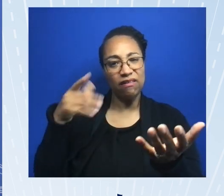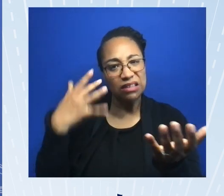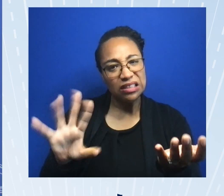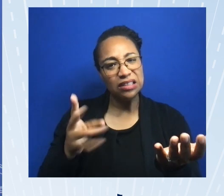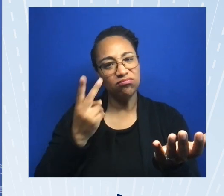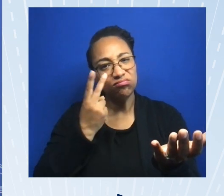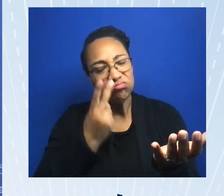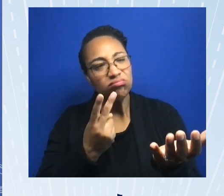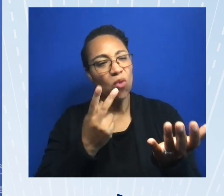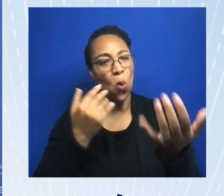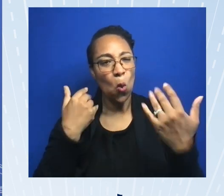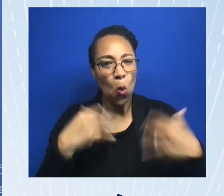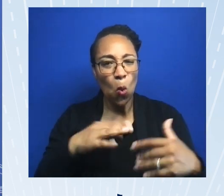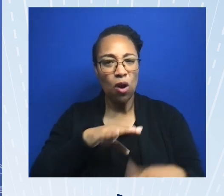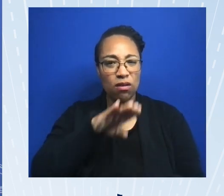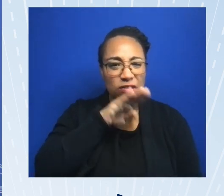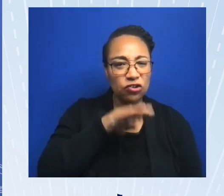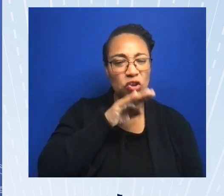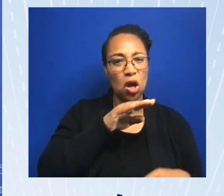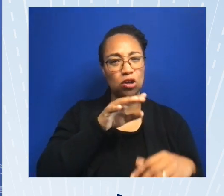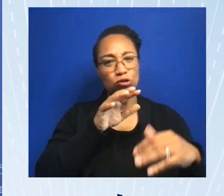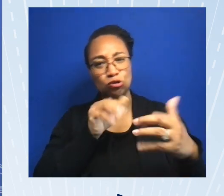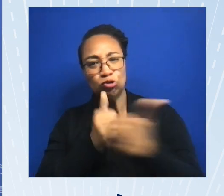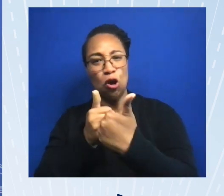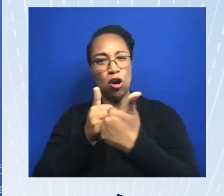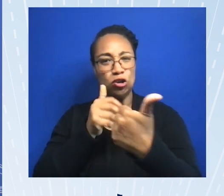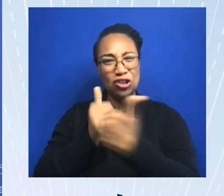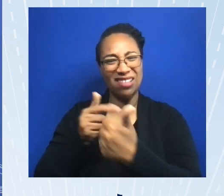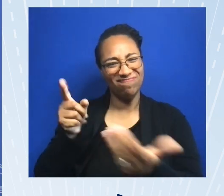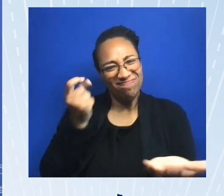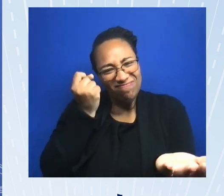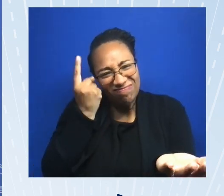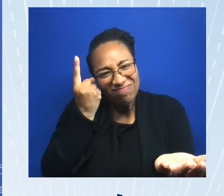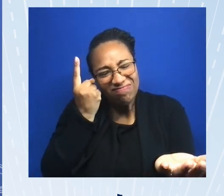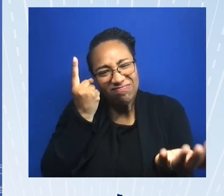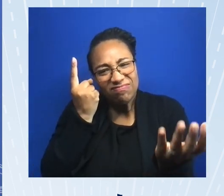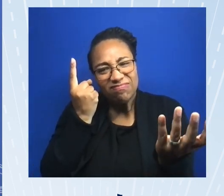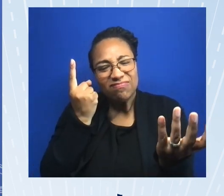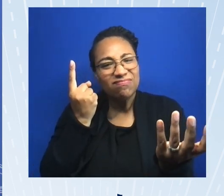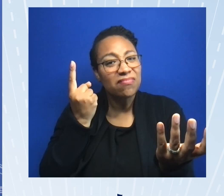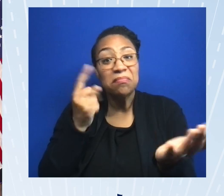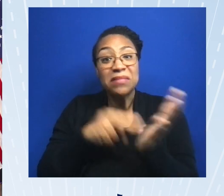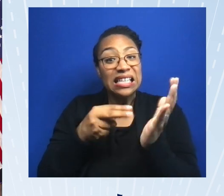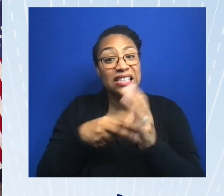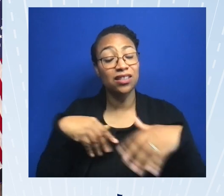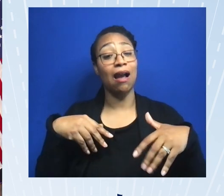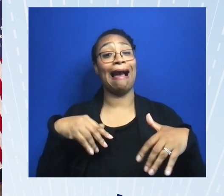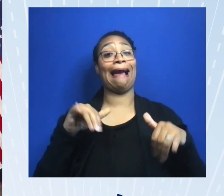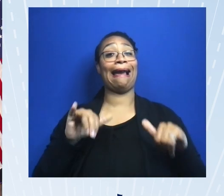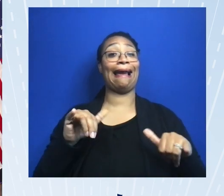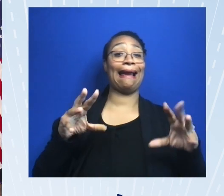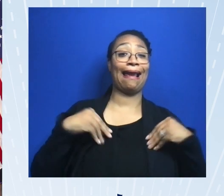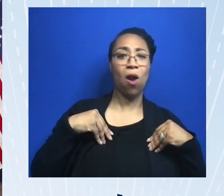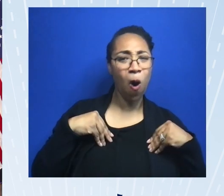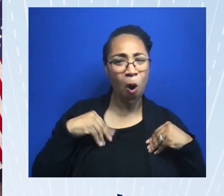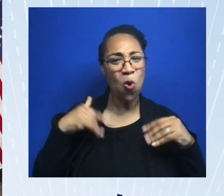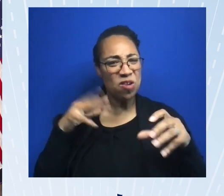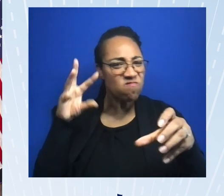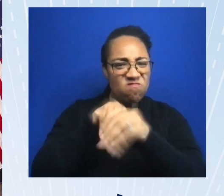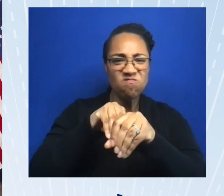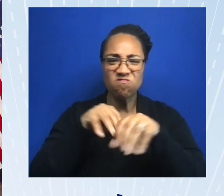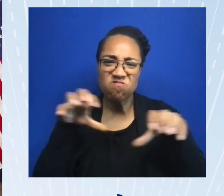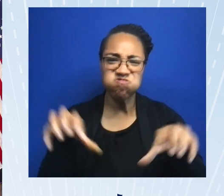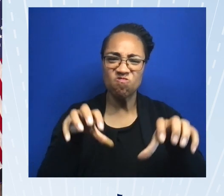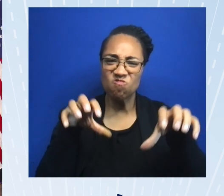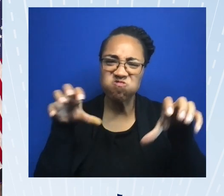our power to confront the rising tide of anti-Semitism that we are experiencing today. Susan Rice just